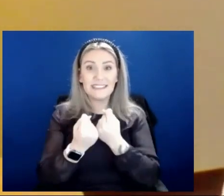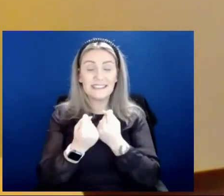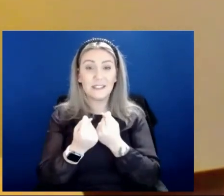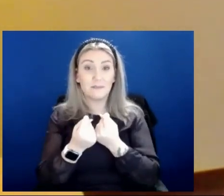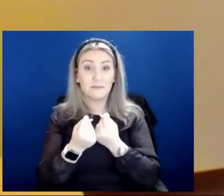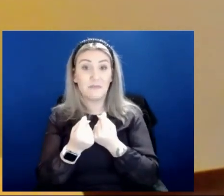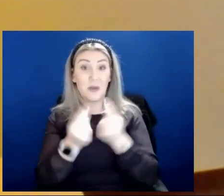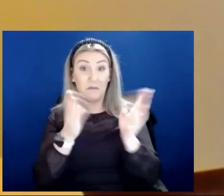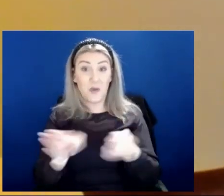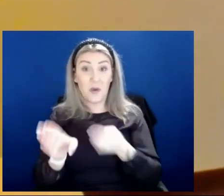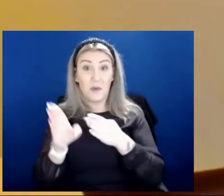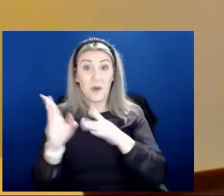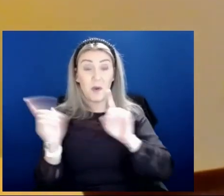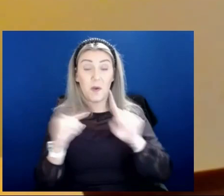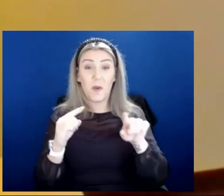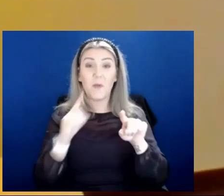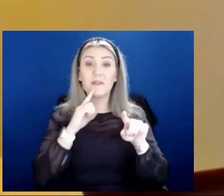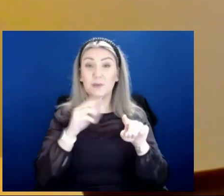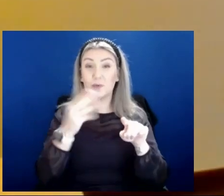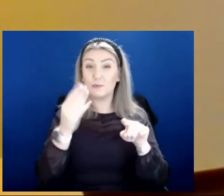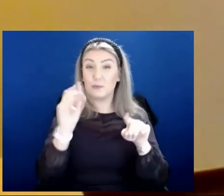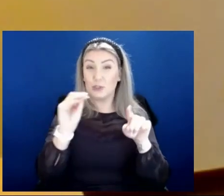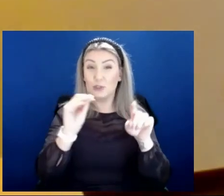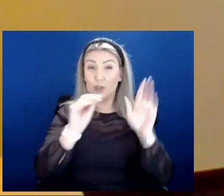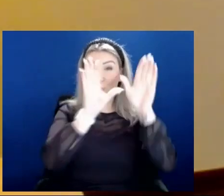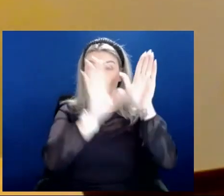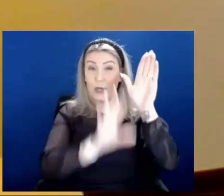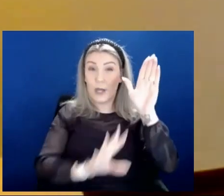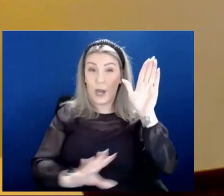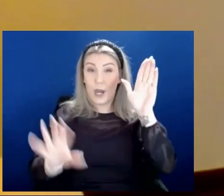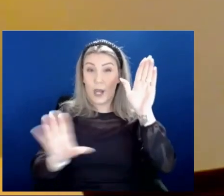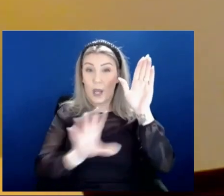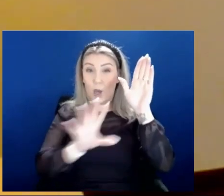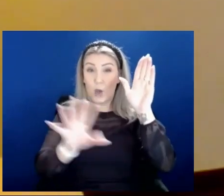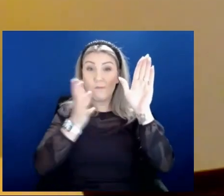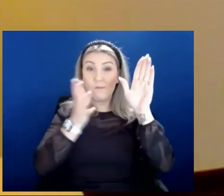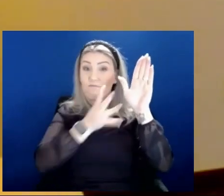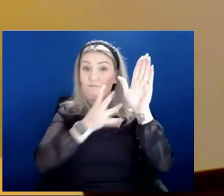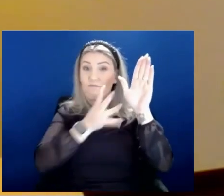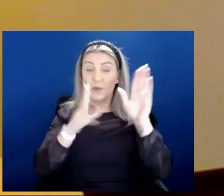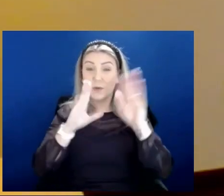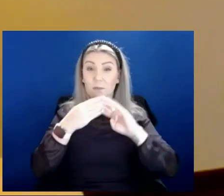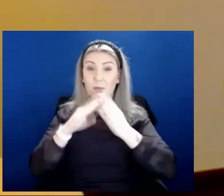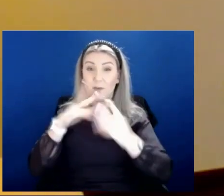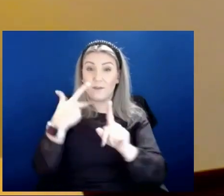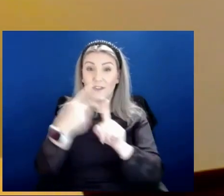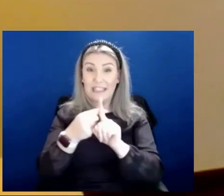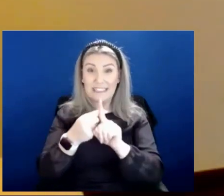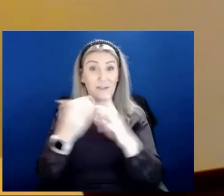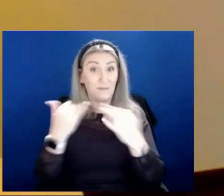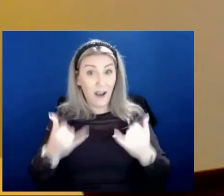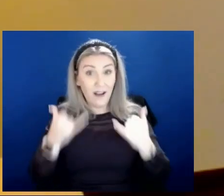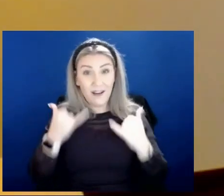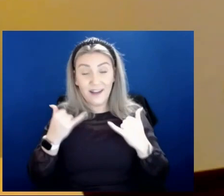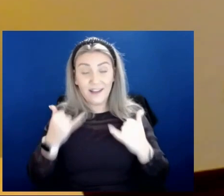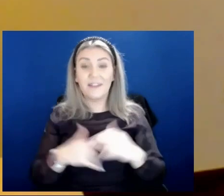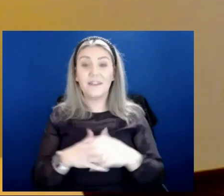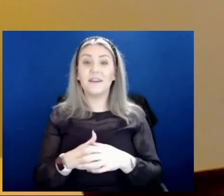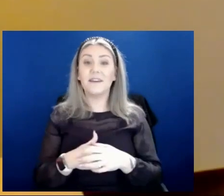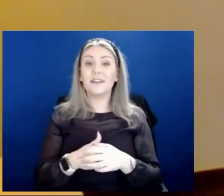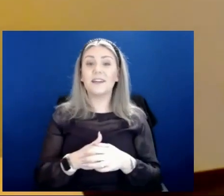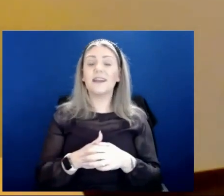the Boot Heel of Missouri to do rural community vaccinations as we speak. They'll be there in association